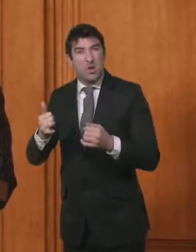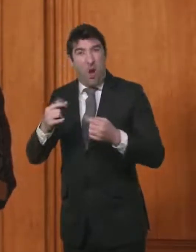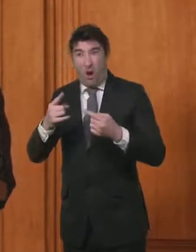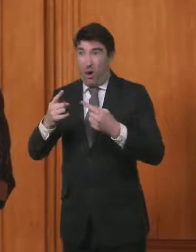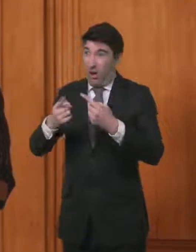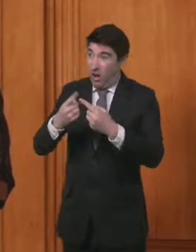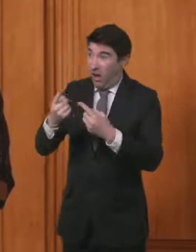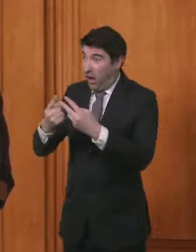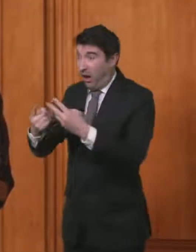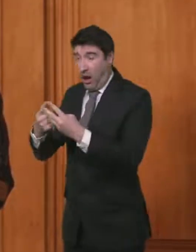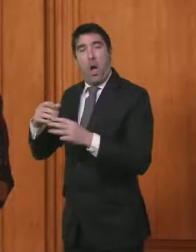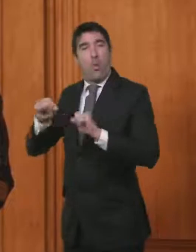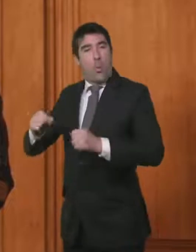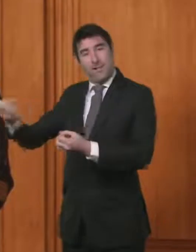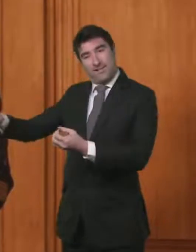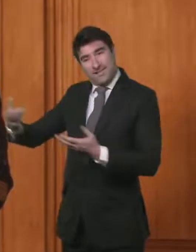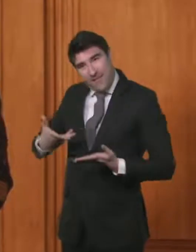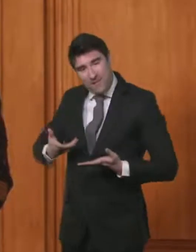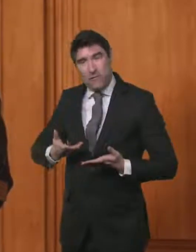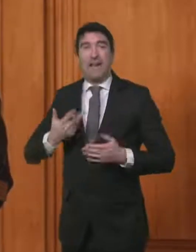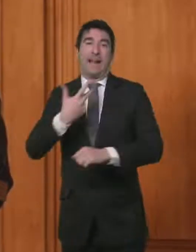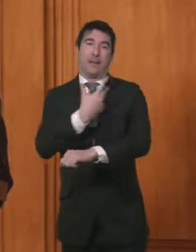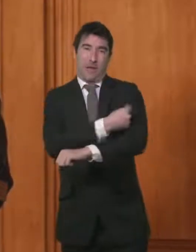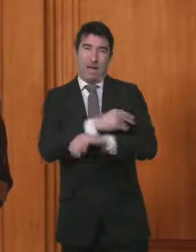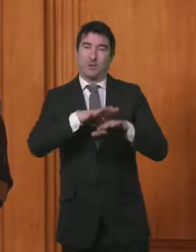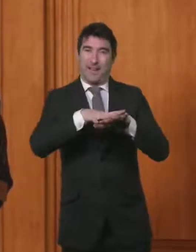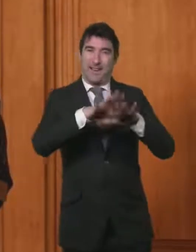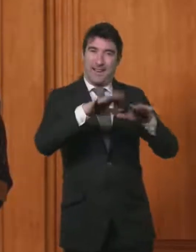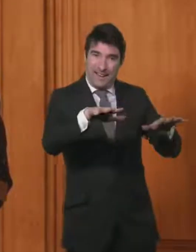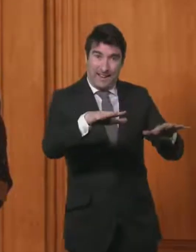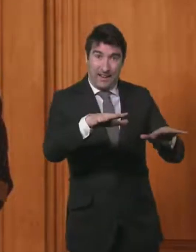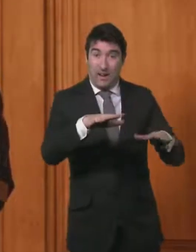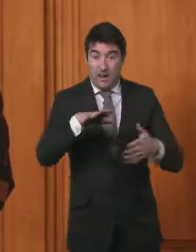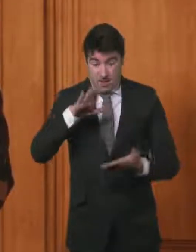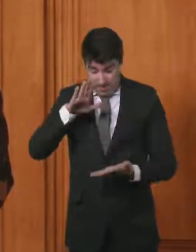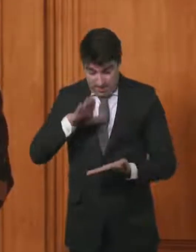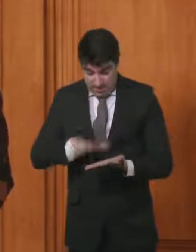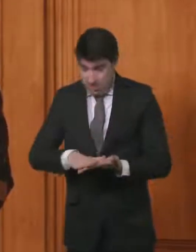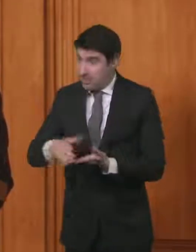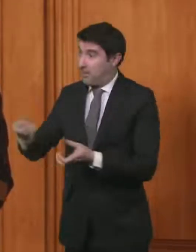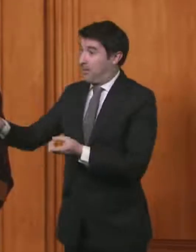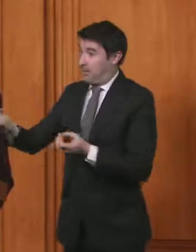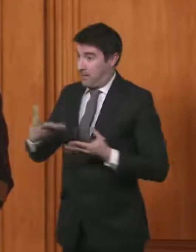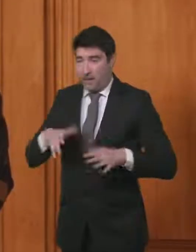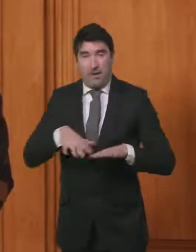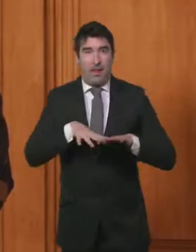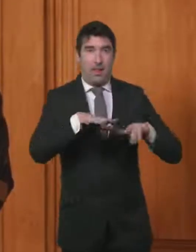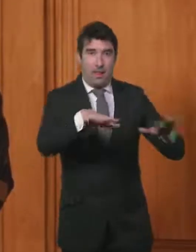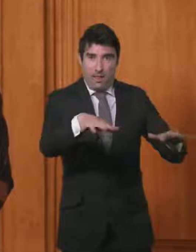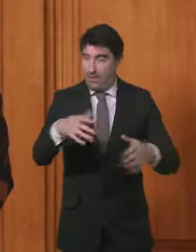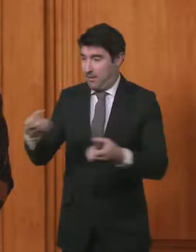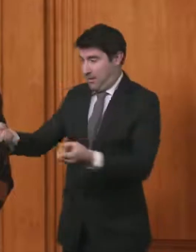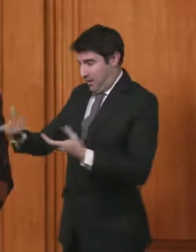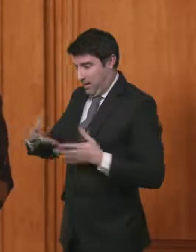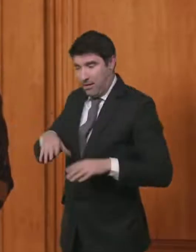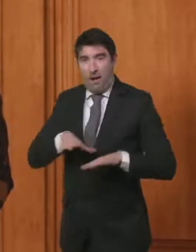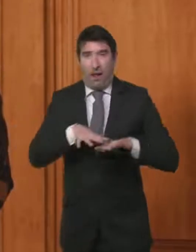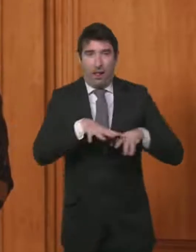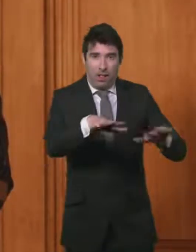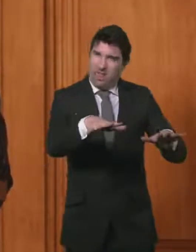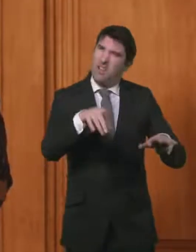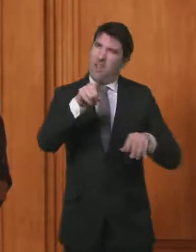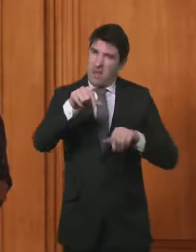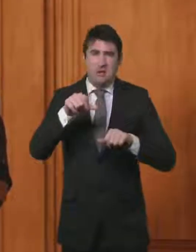detail about how the NHS plans to scale up. I think he's having a twitching and how the primary session. care networks, for example, are raring to come on